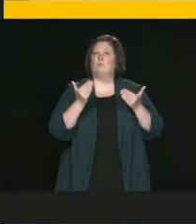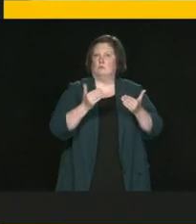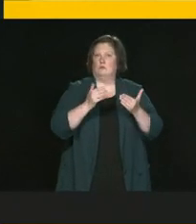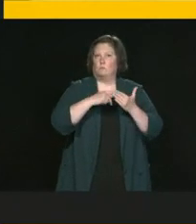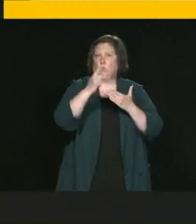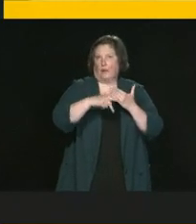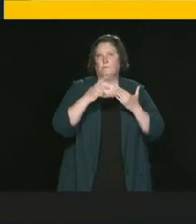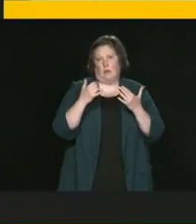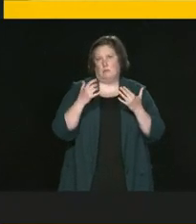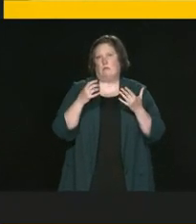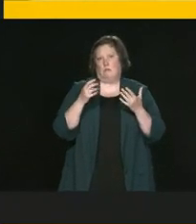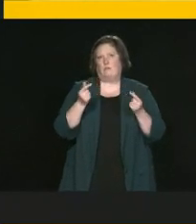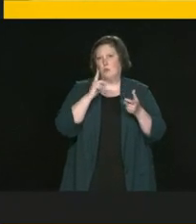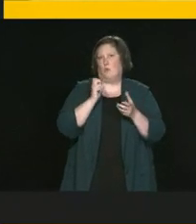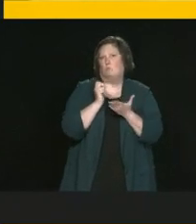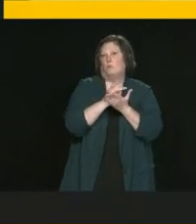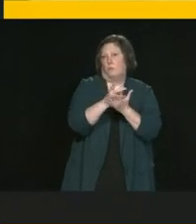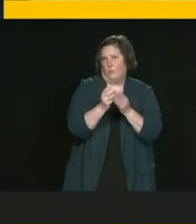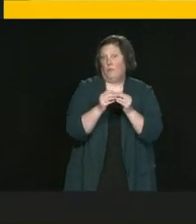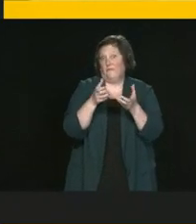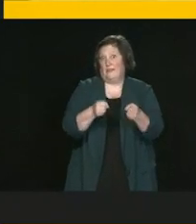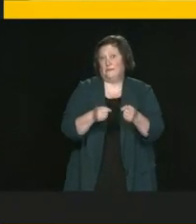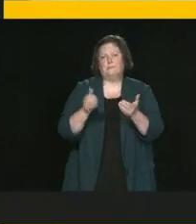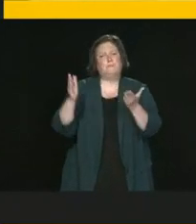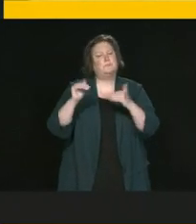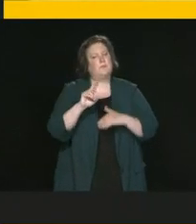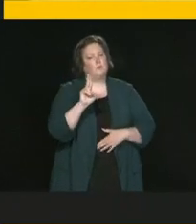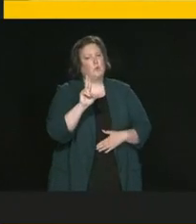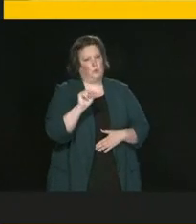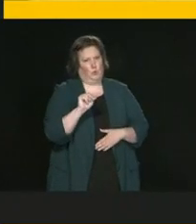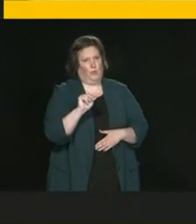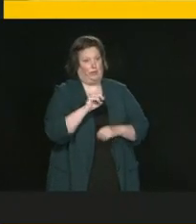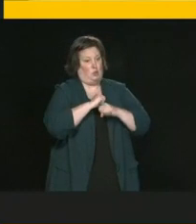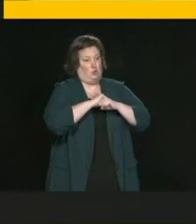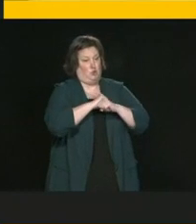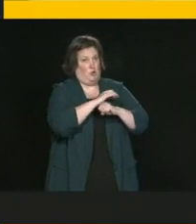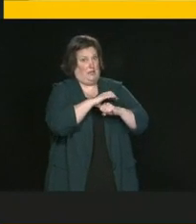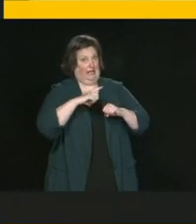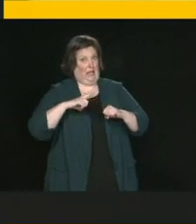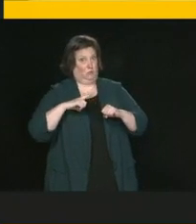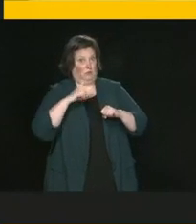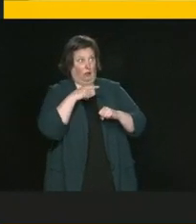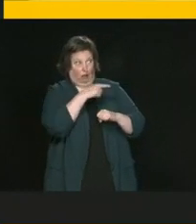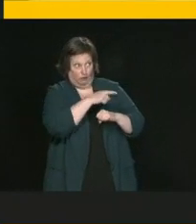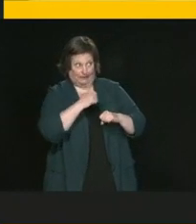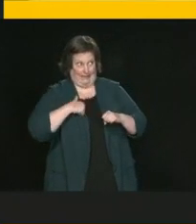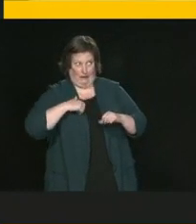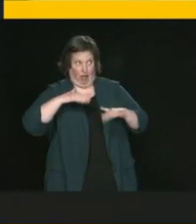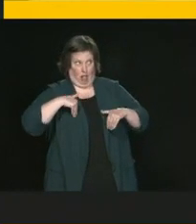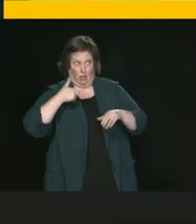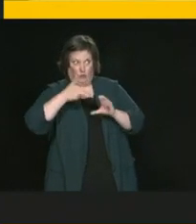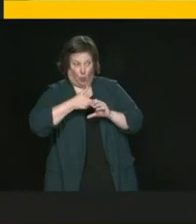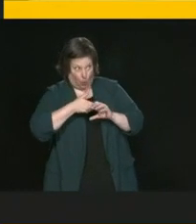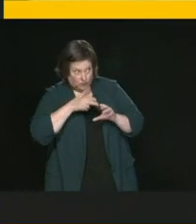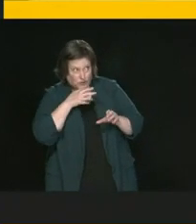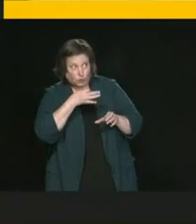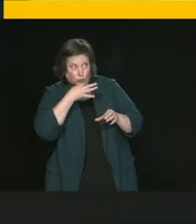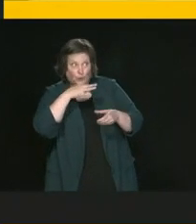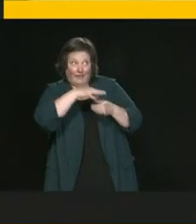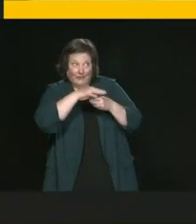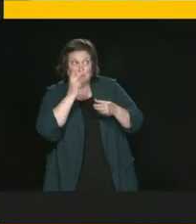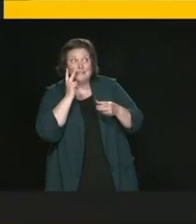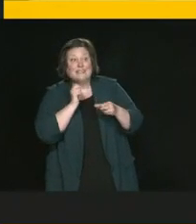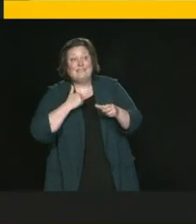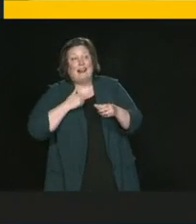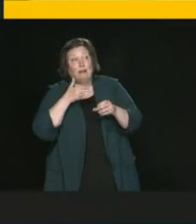Mr. Tom Perry, CBC. The vote on the UN Security Council seat is coming up. You've been speaking to your fellow leaders. You've been lobbying hard. I'm wondering just how you're feeling